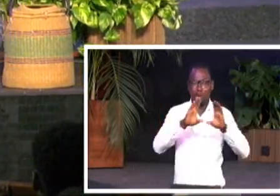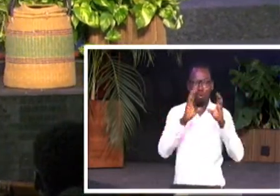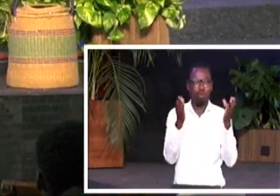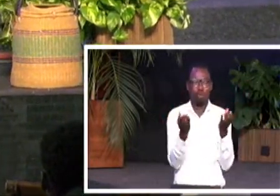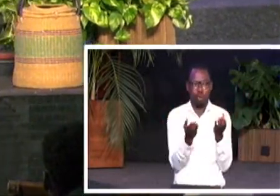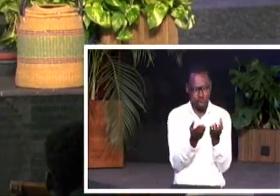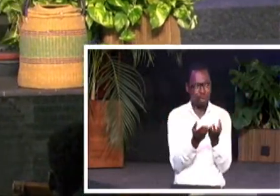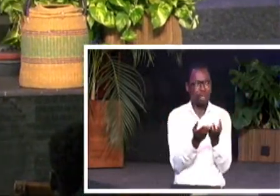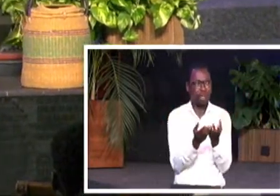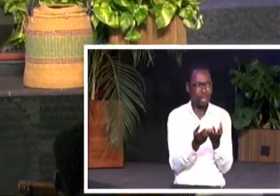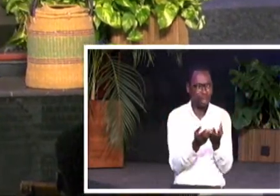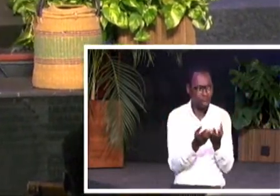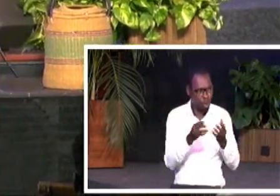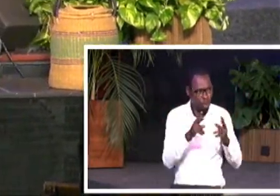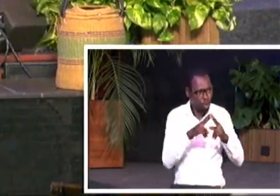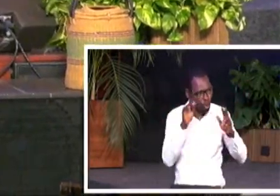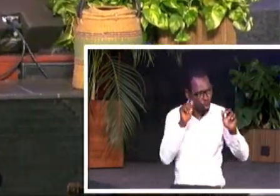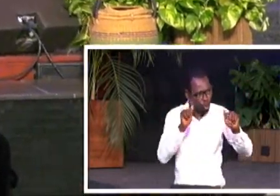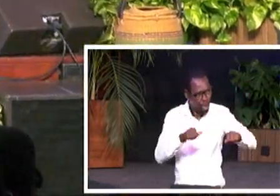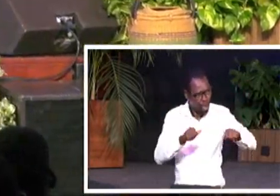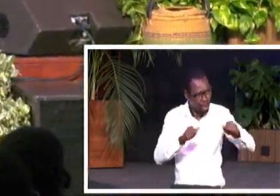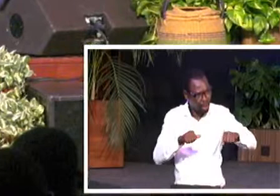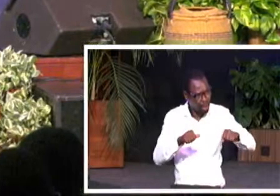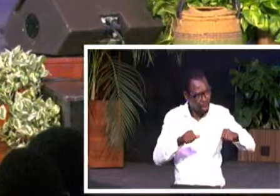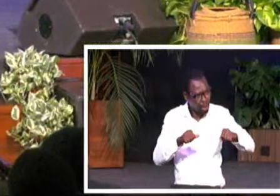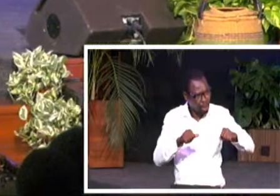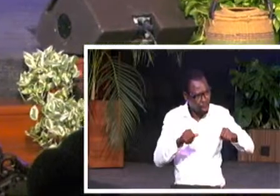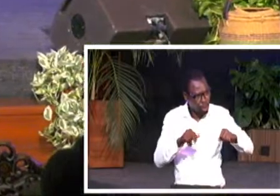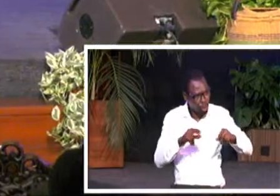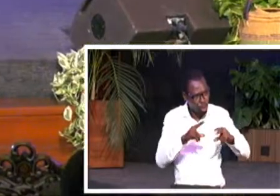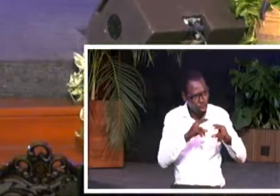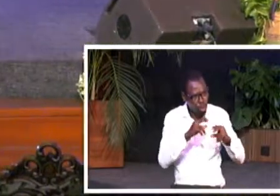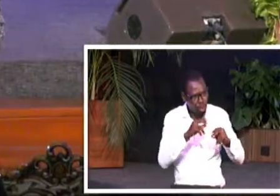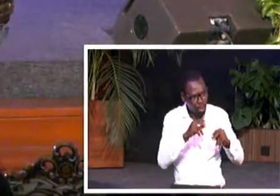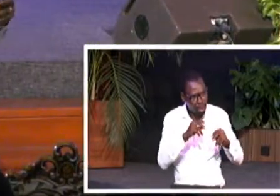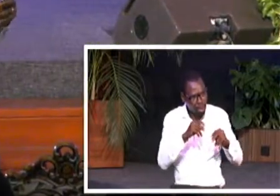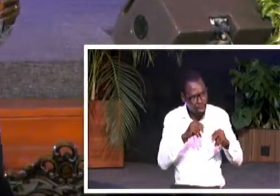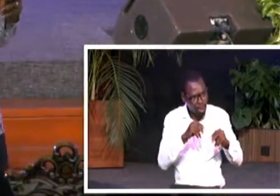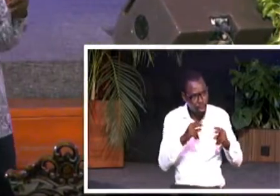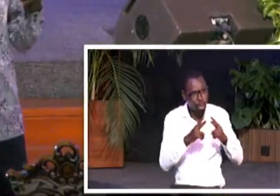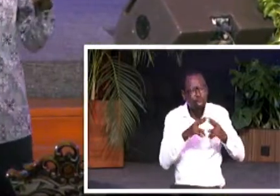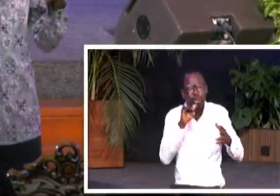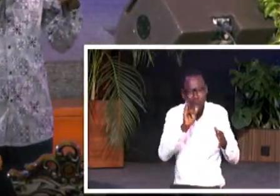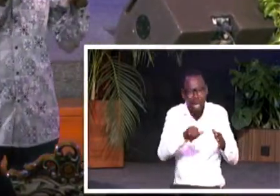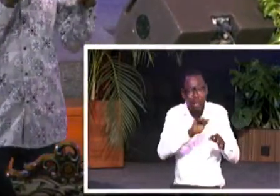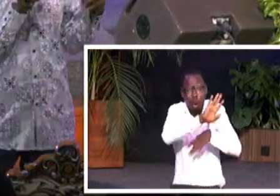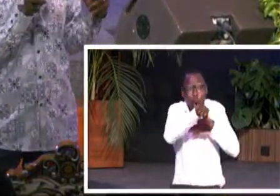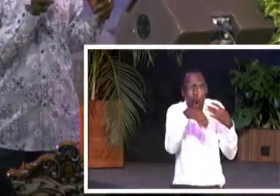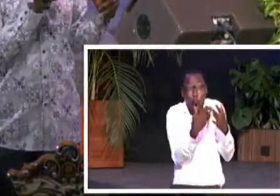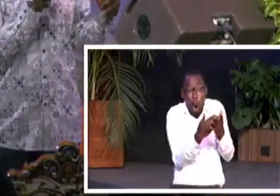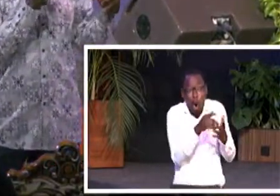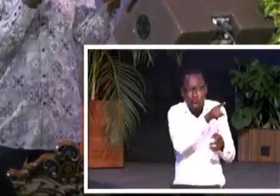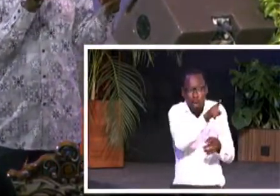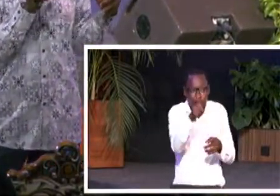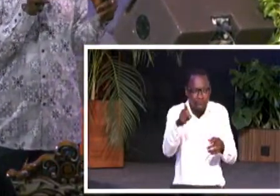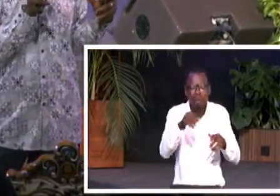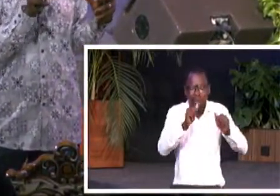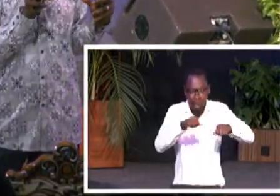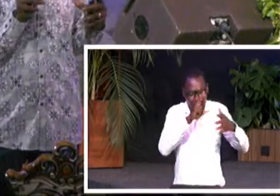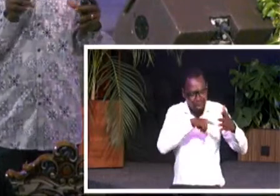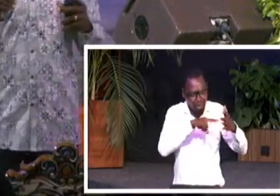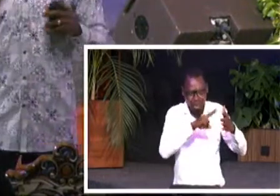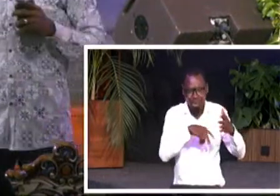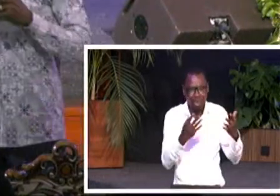to pay so that no video or no content will be inaccessible to this wonderful group of